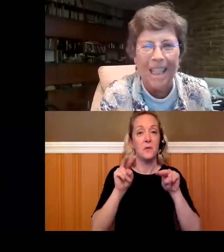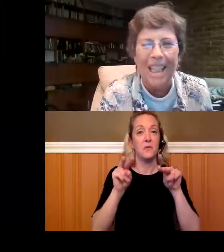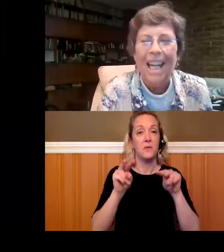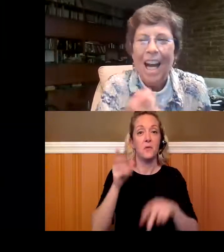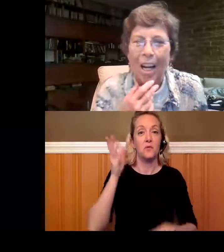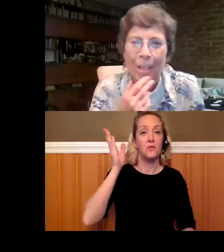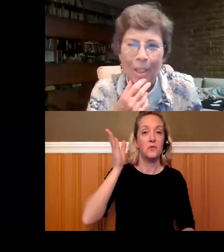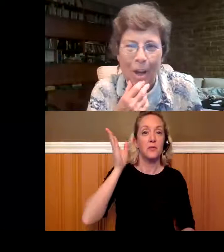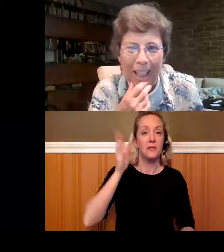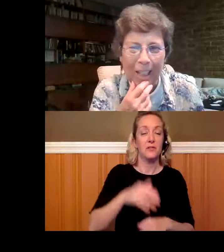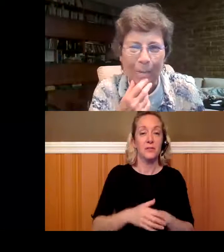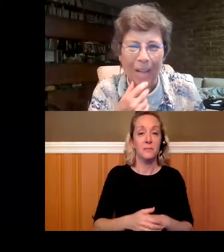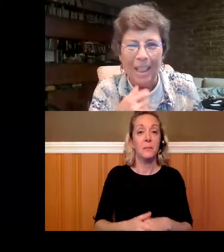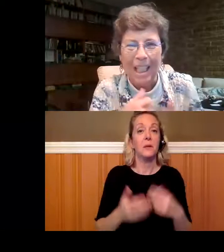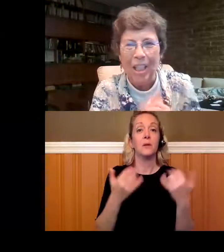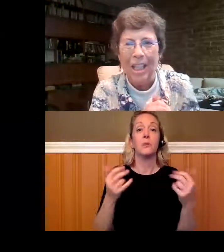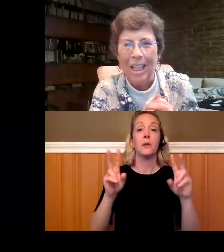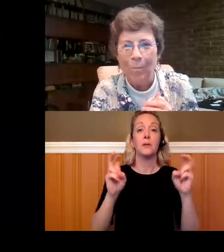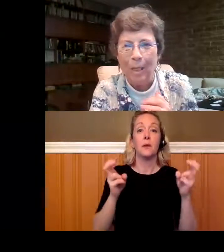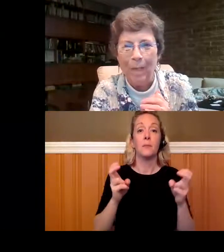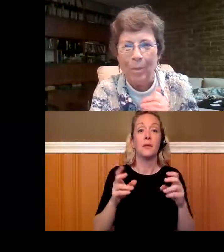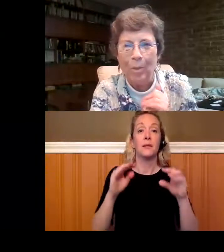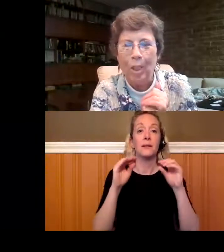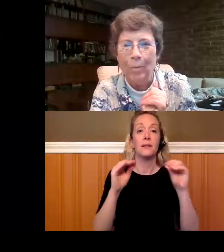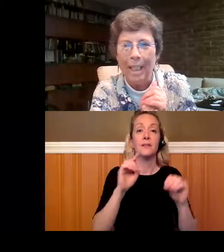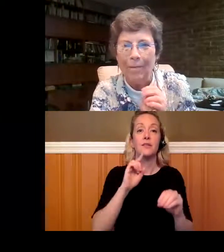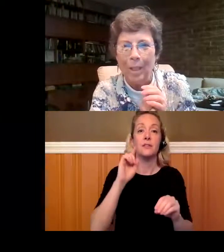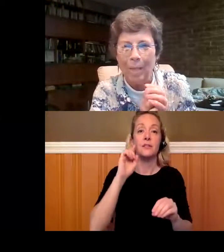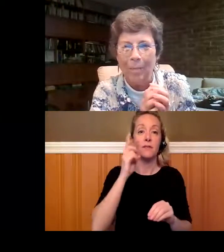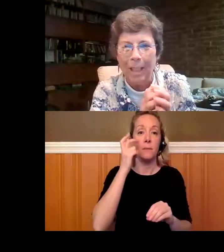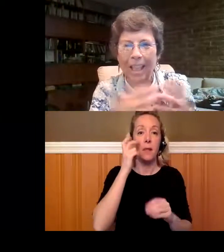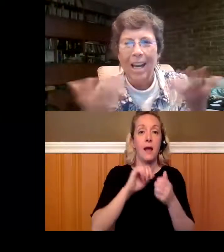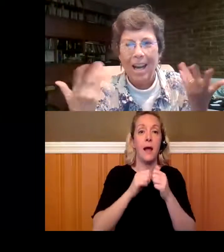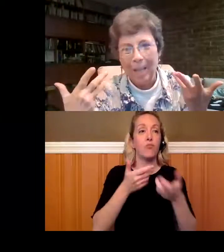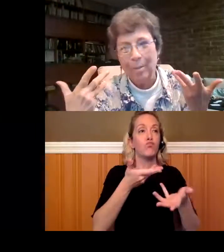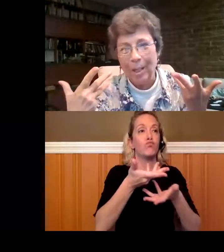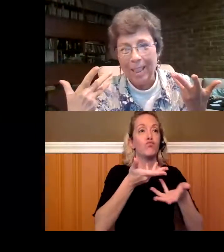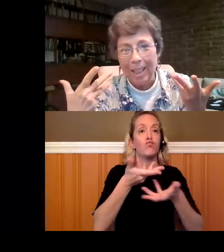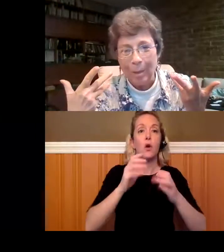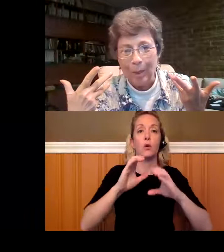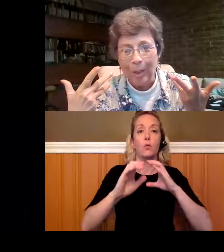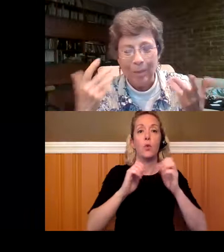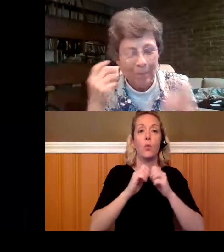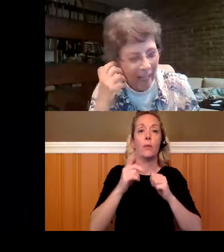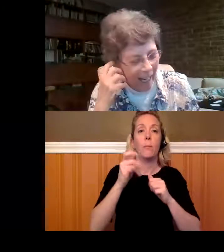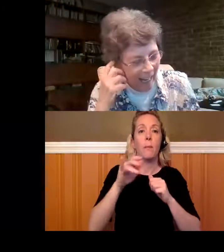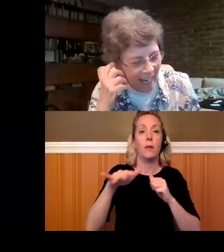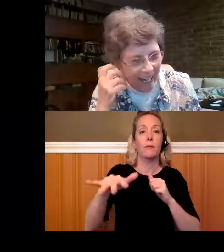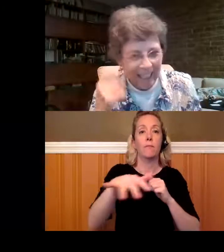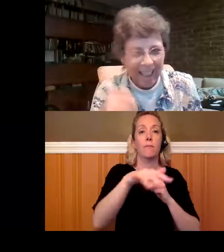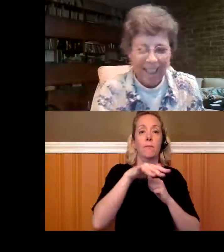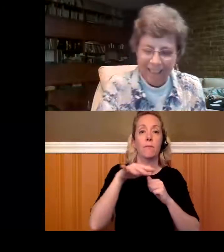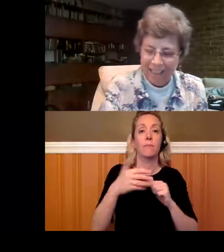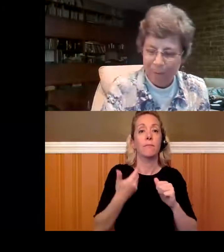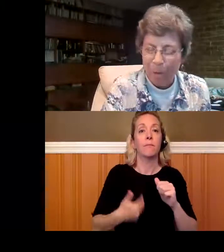I'm going to be talking about teaching deafblind people to communicate with the public. I am Dona Sauerburger, and I'm